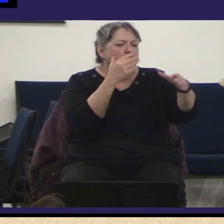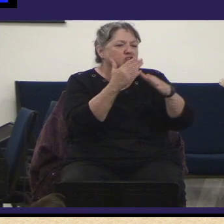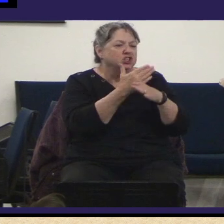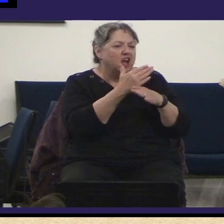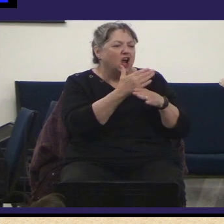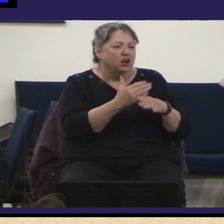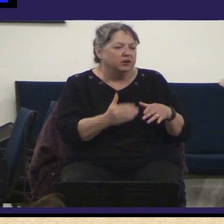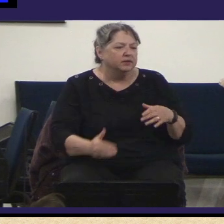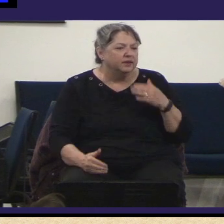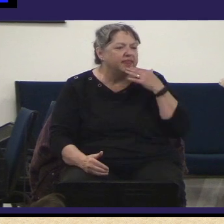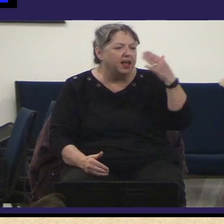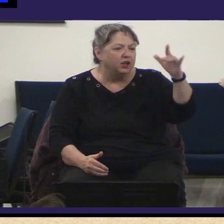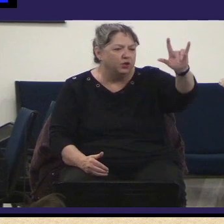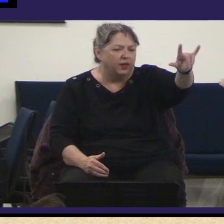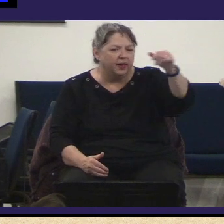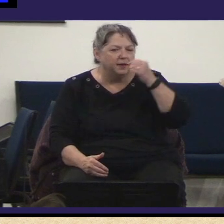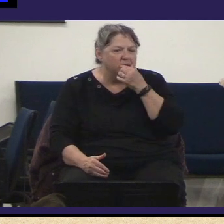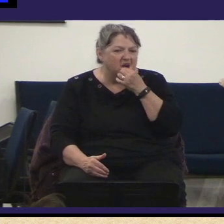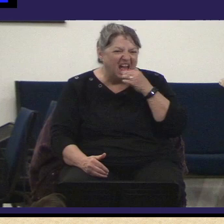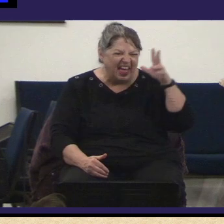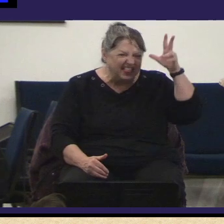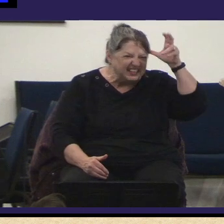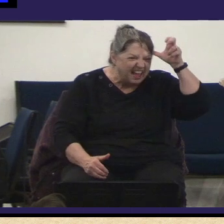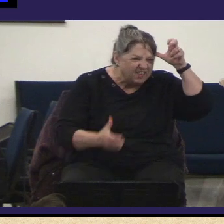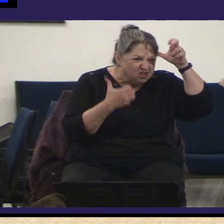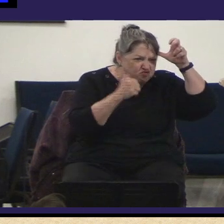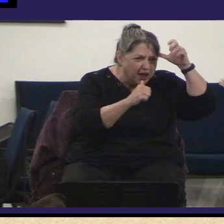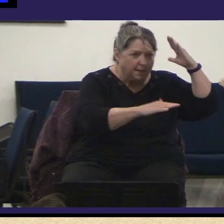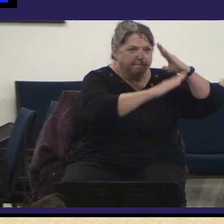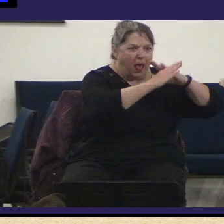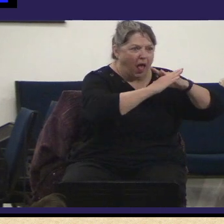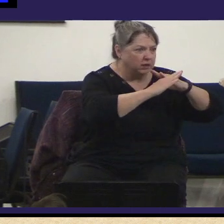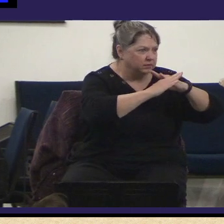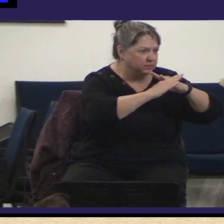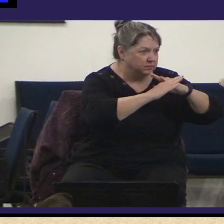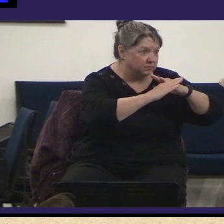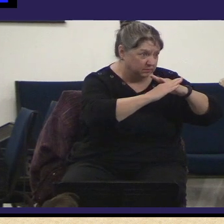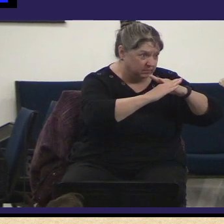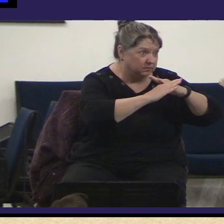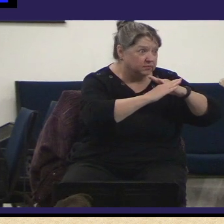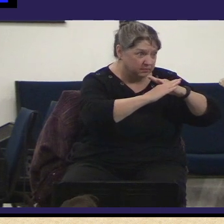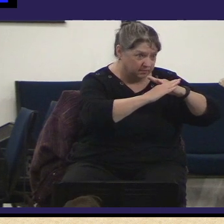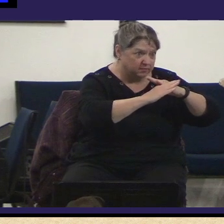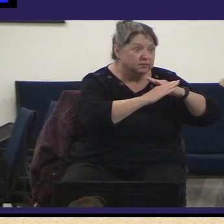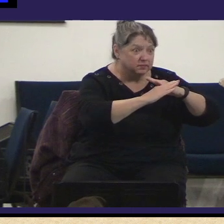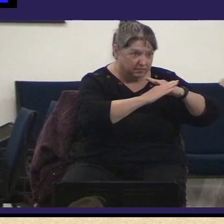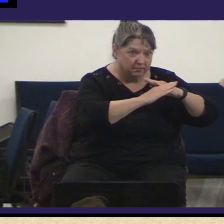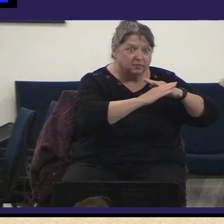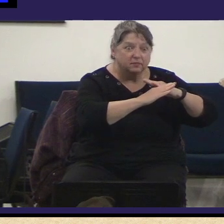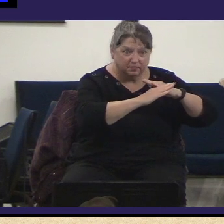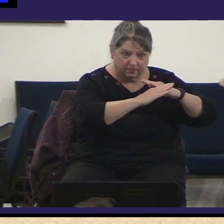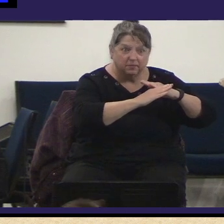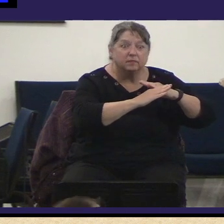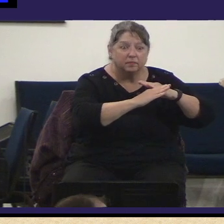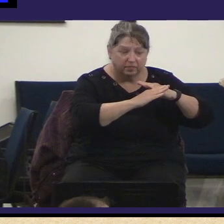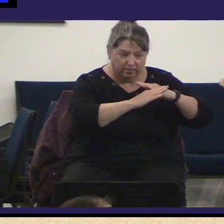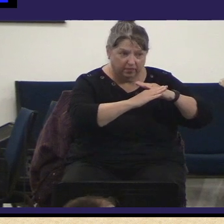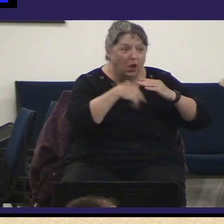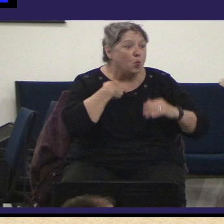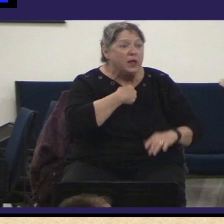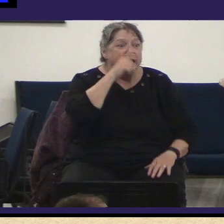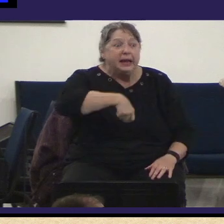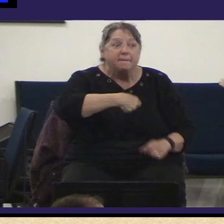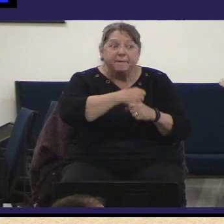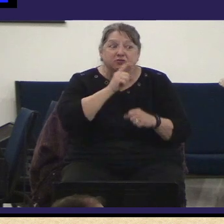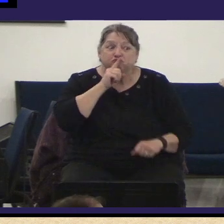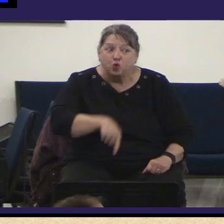to that. And the devil would do anything he can to keep that from being told. And so we need to make sure that we're in